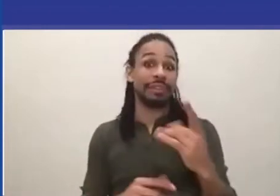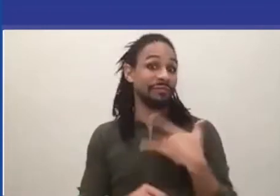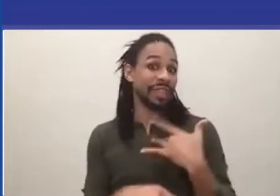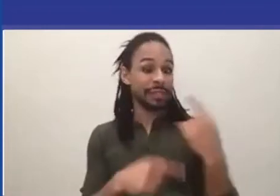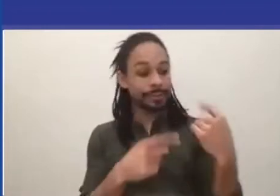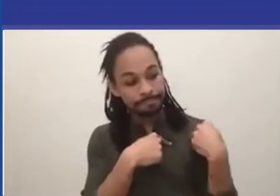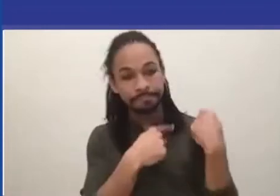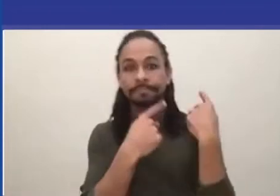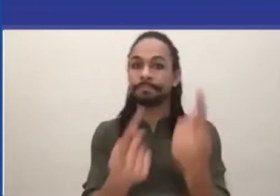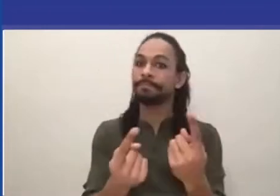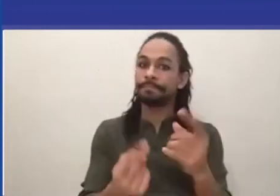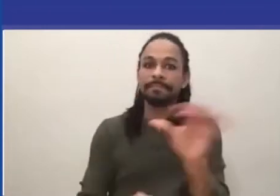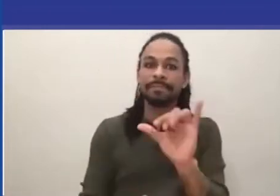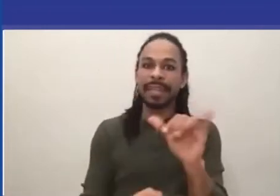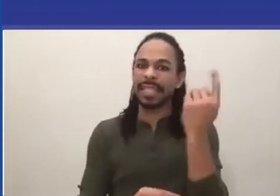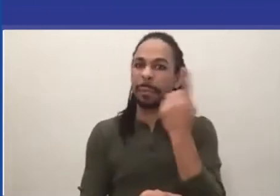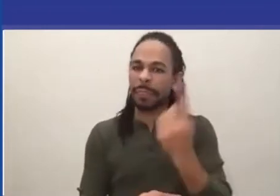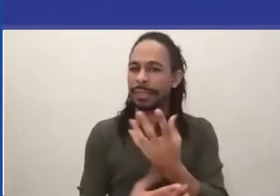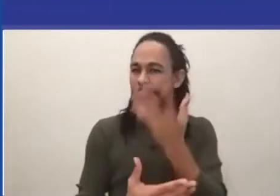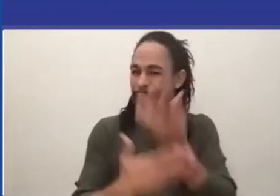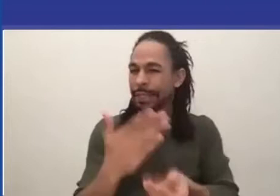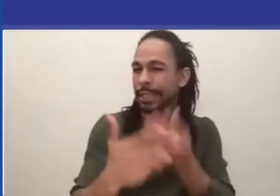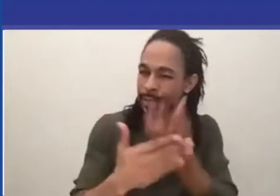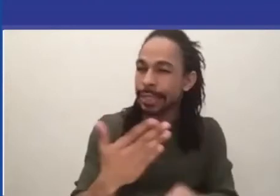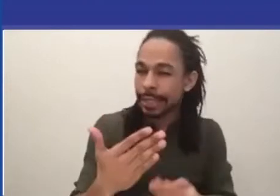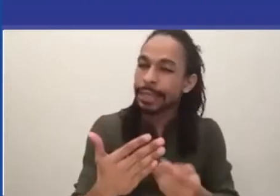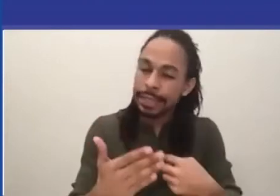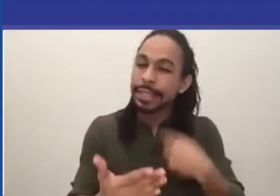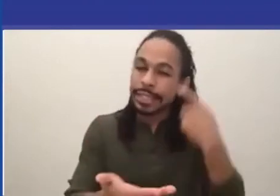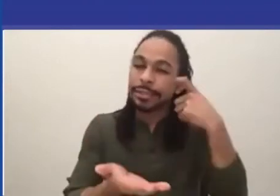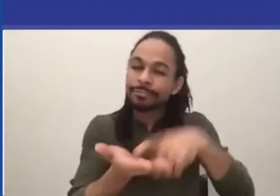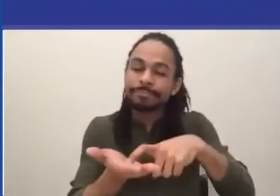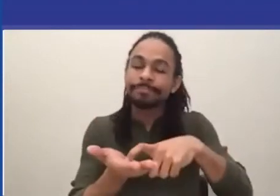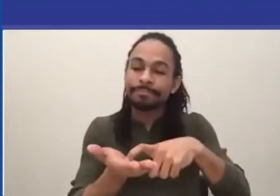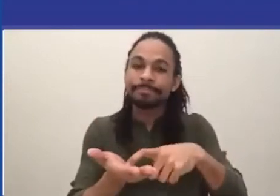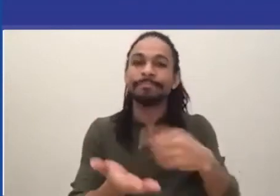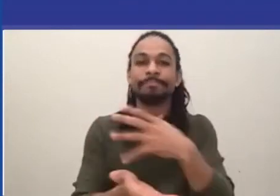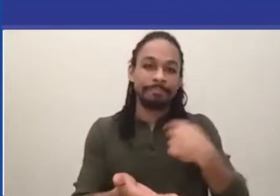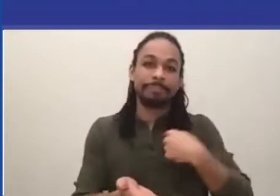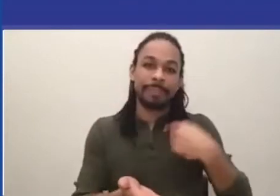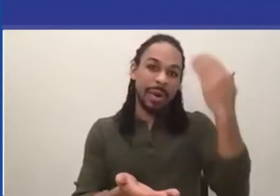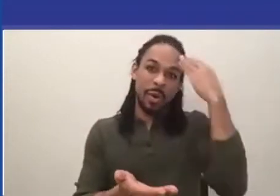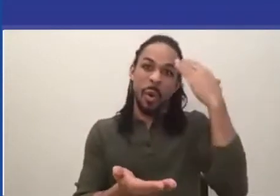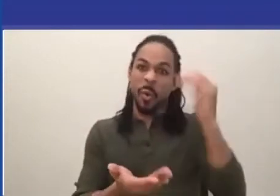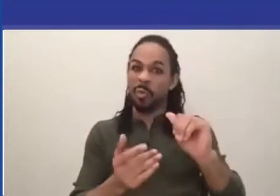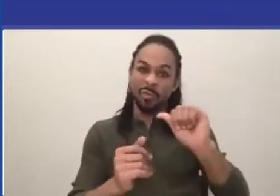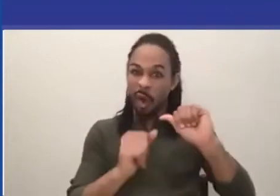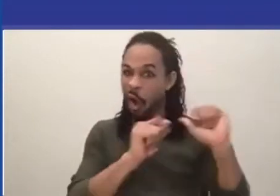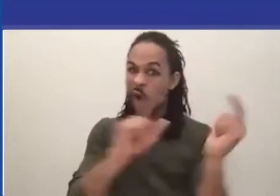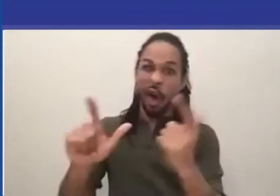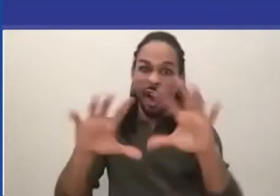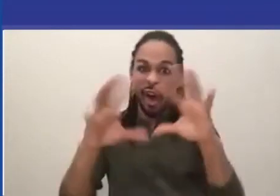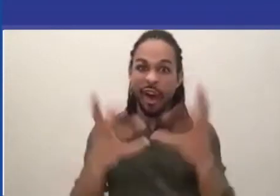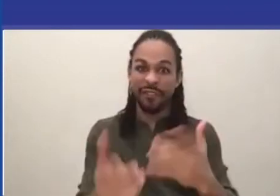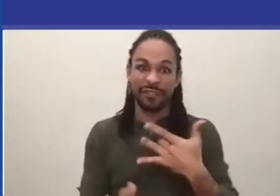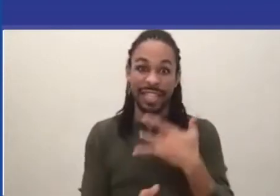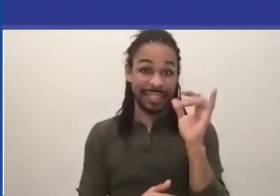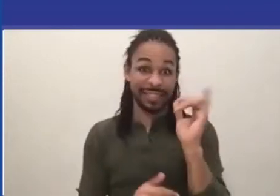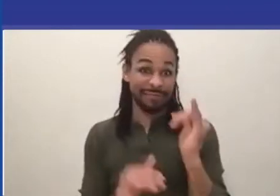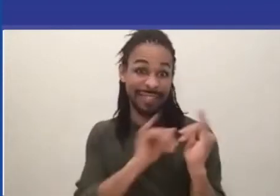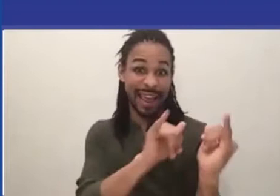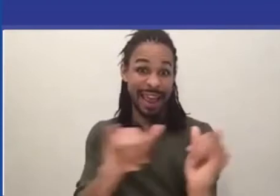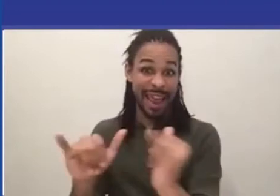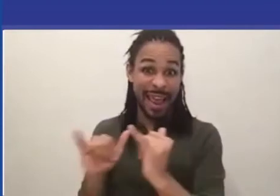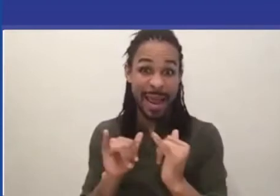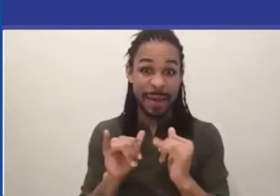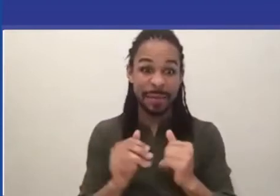is missing, and I know everybody feels that. And I think it's also shown a lot of